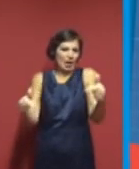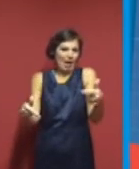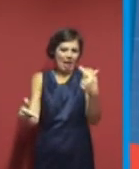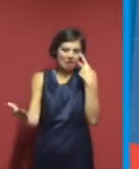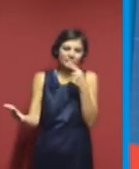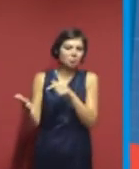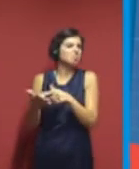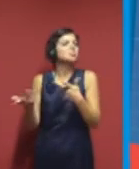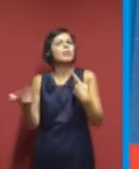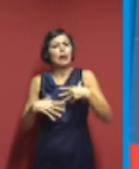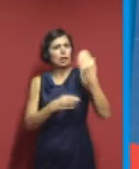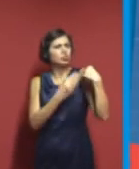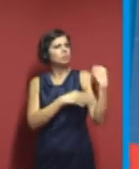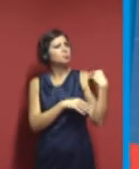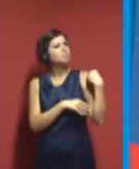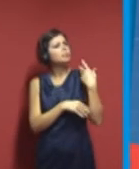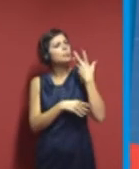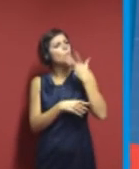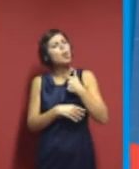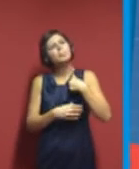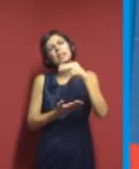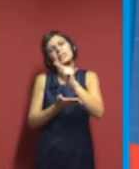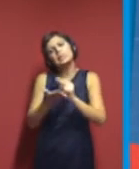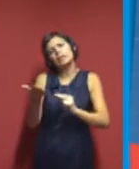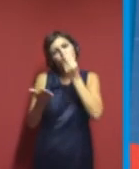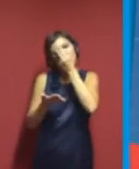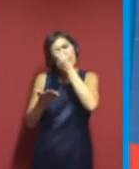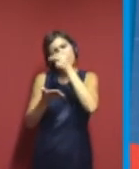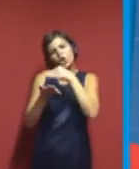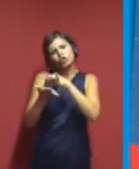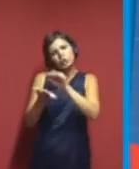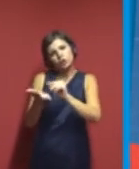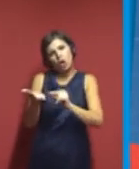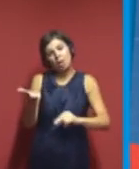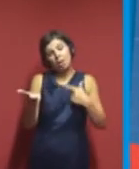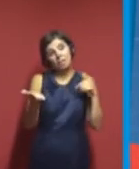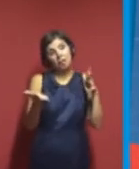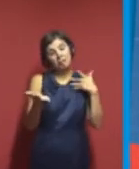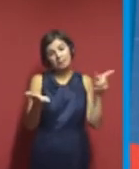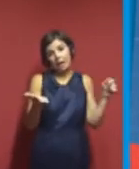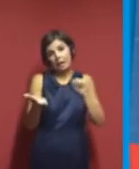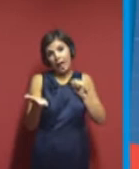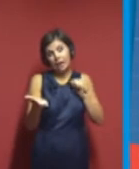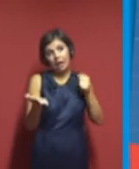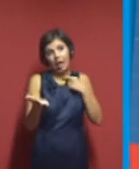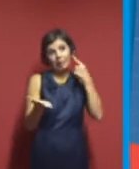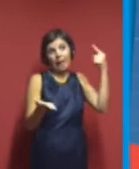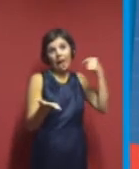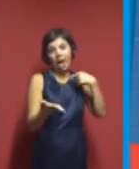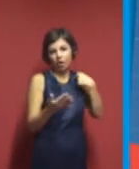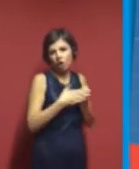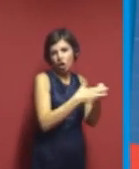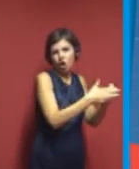philosophy, which indeed I was. But this is the sort of thing that really interests me,